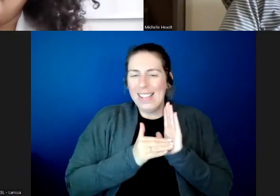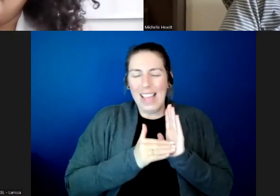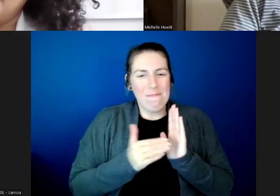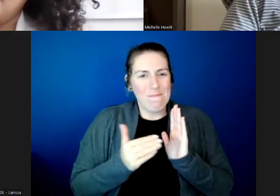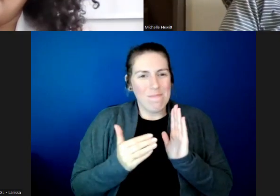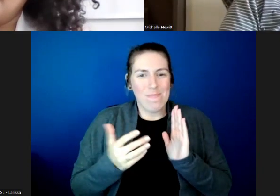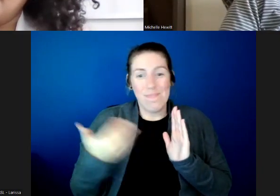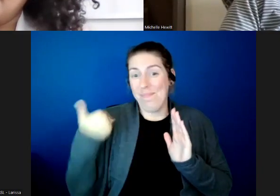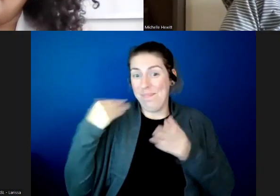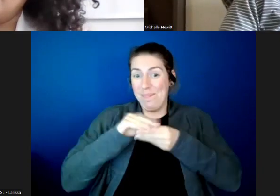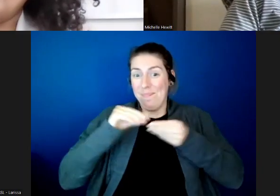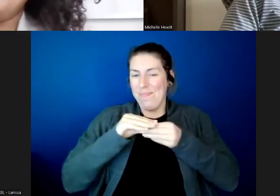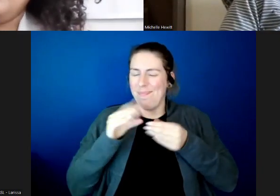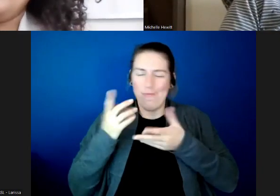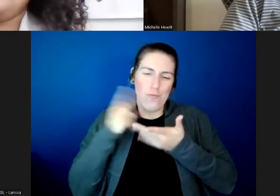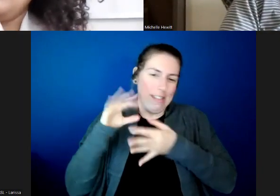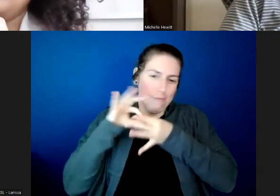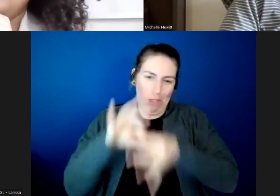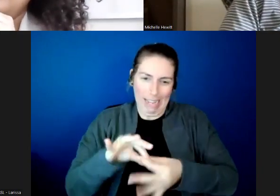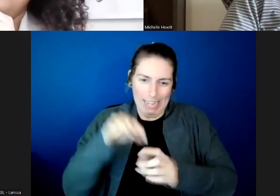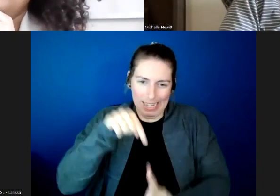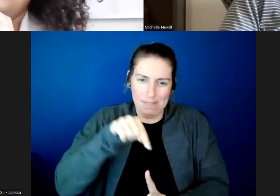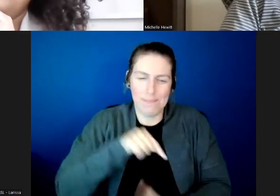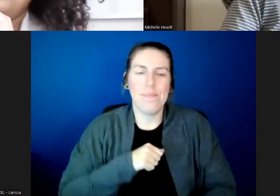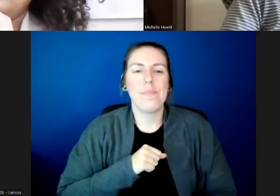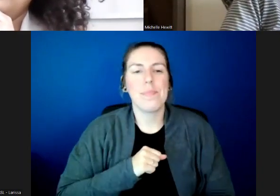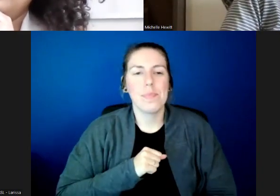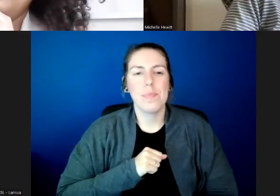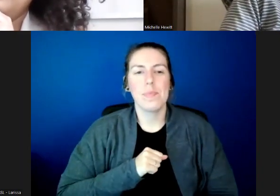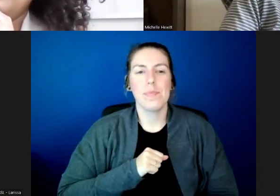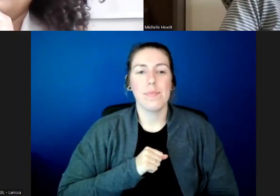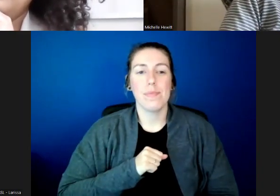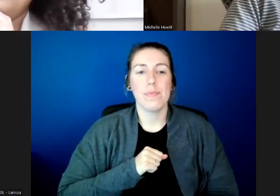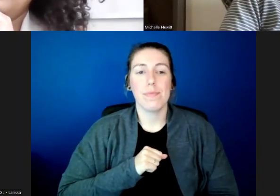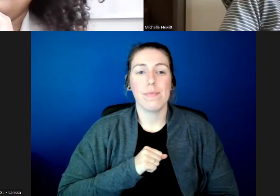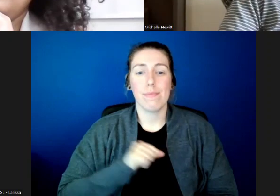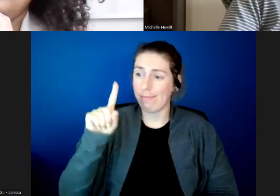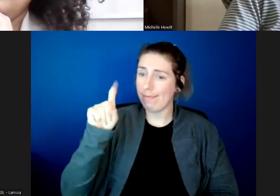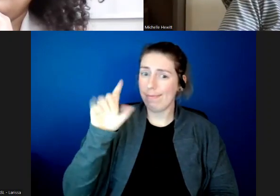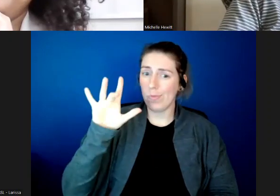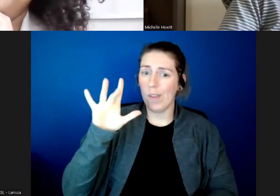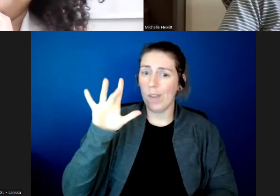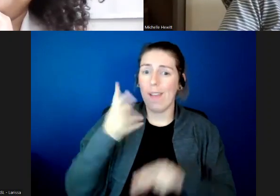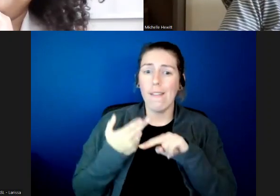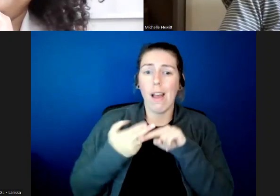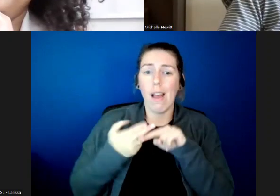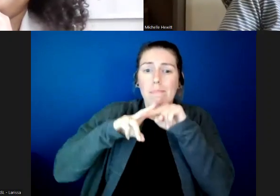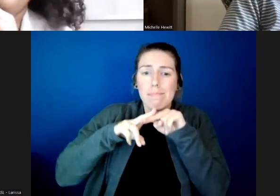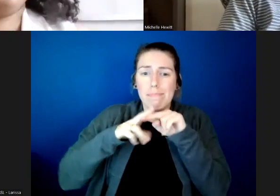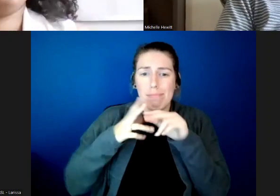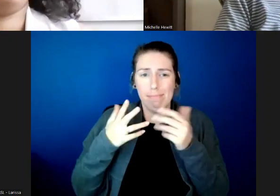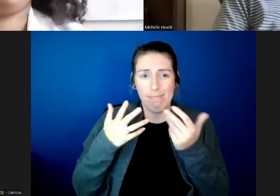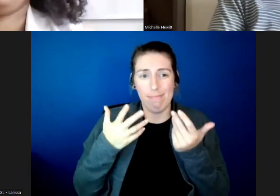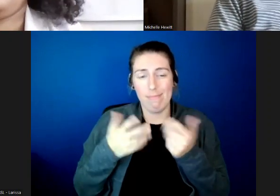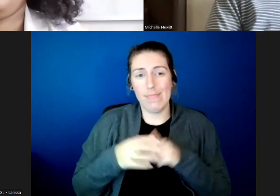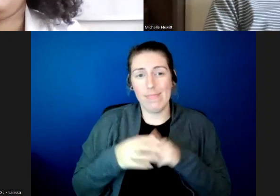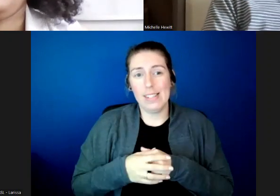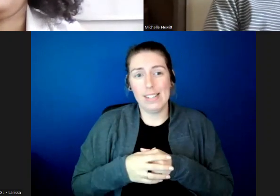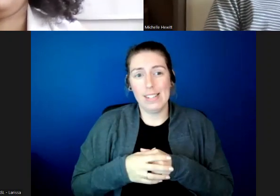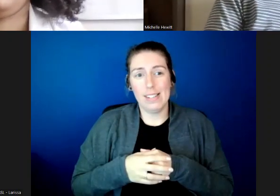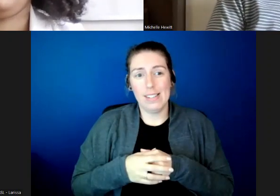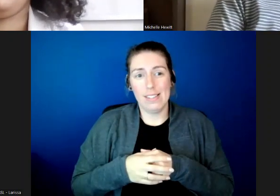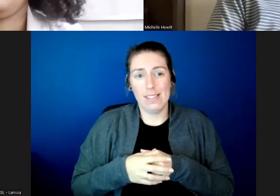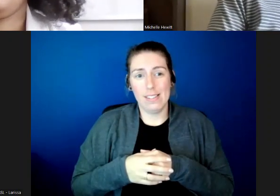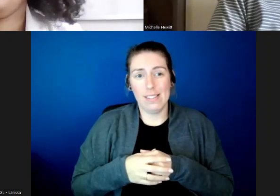about before, is that a $125 increase sounds on